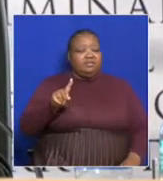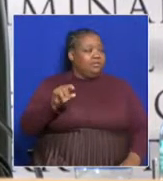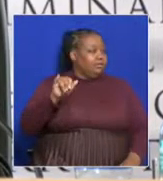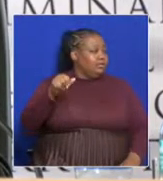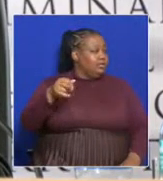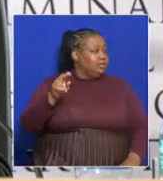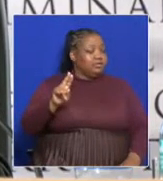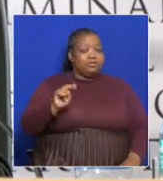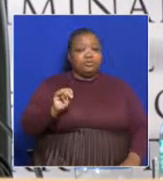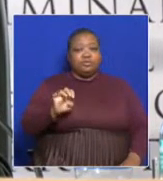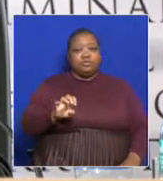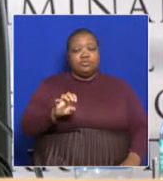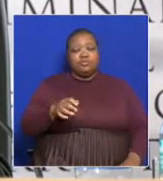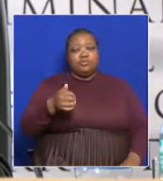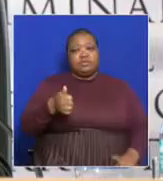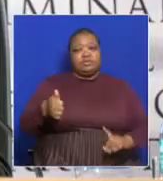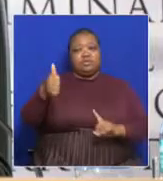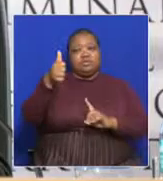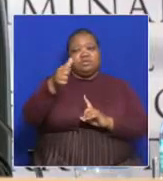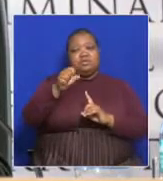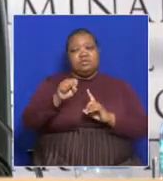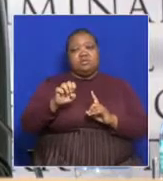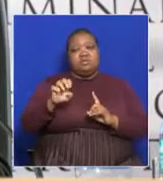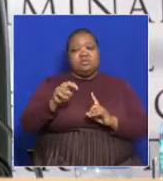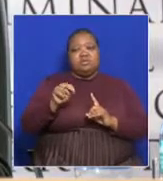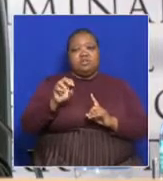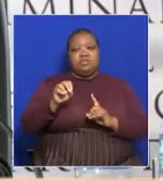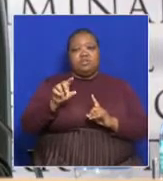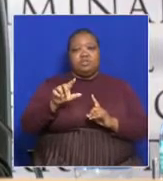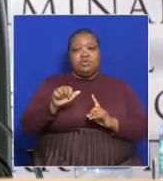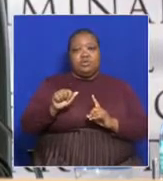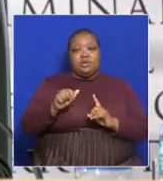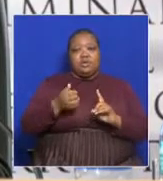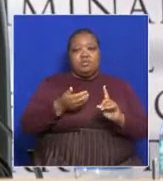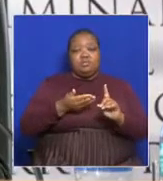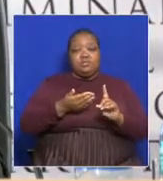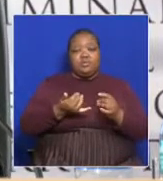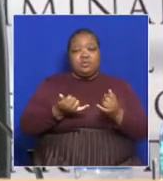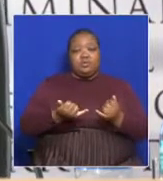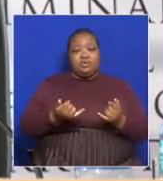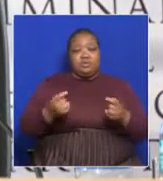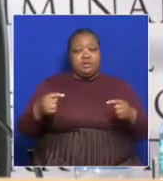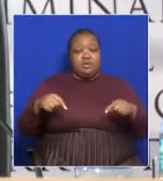General Sinona had been subpoenaed to appear, which he duly did, and the Chair stood down his